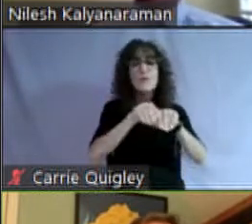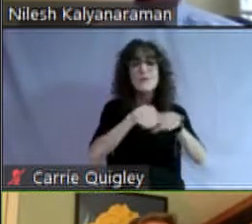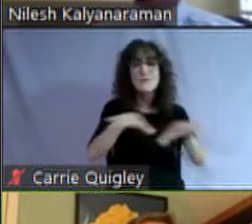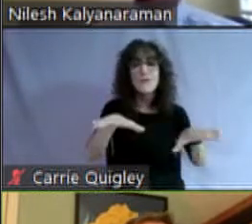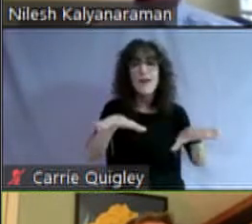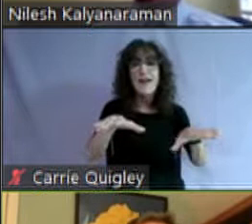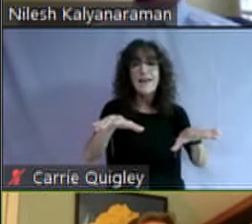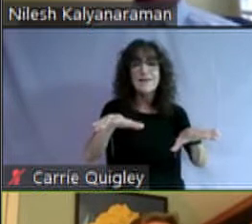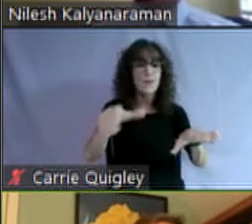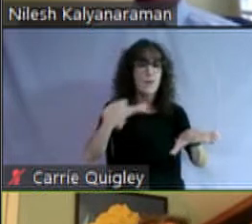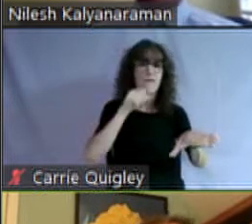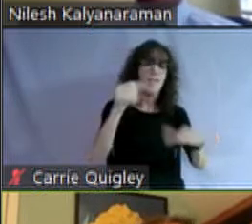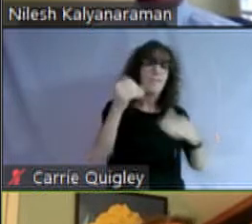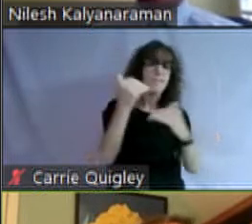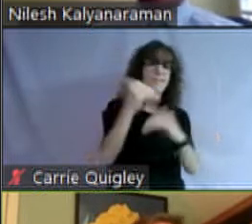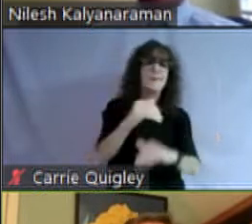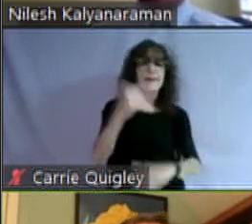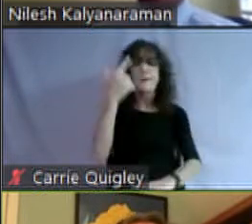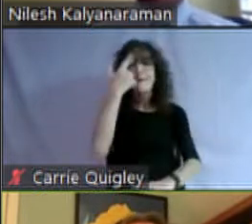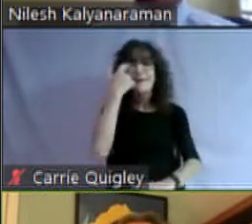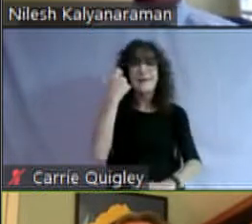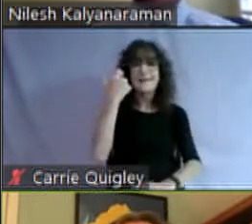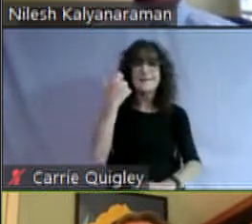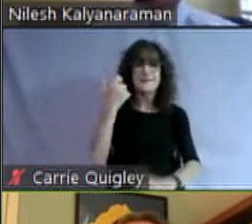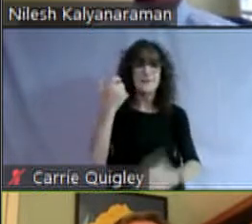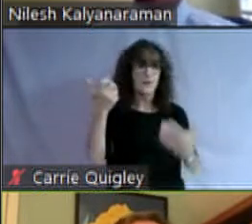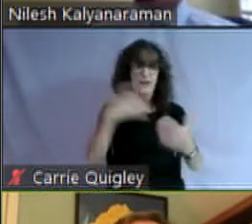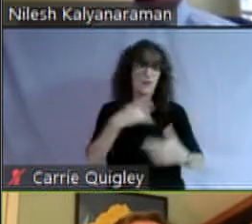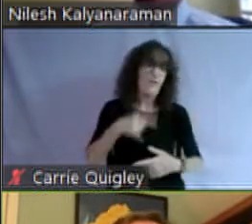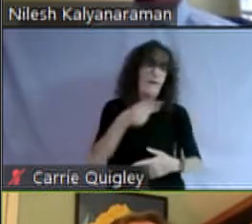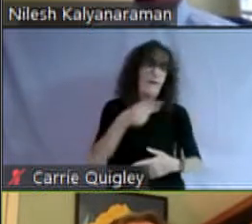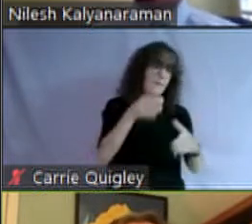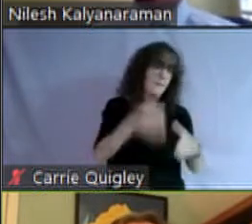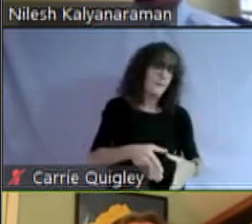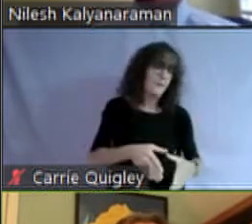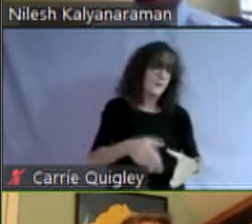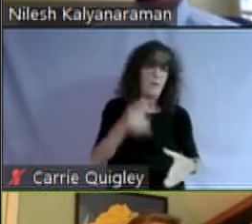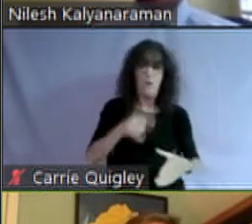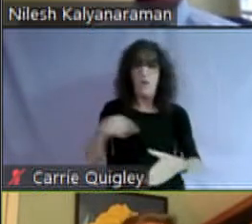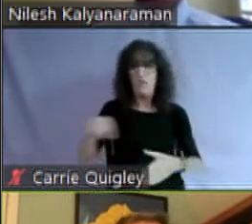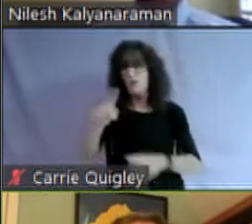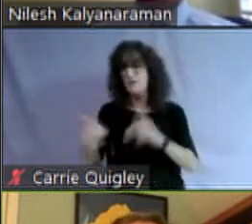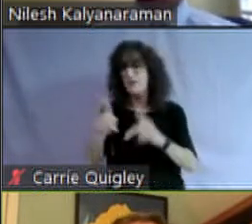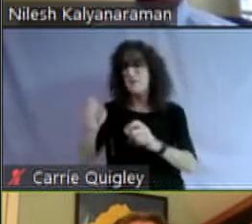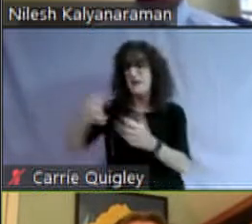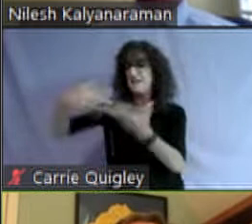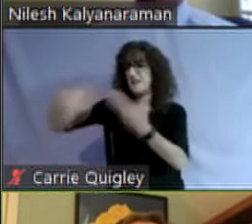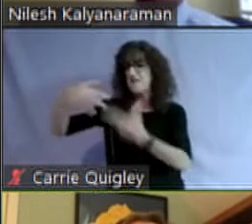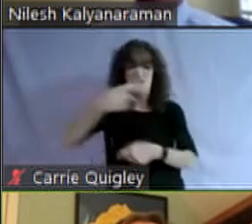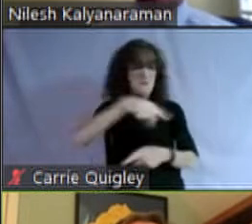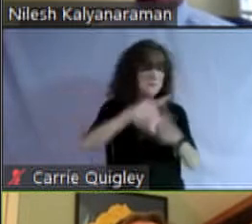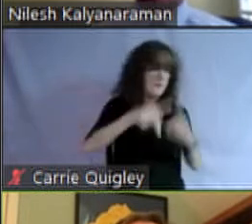not because we don't like somebody or we like some group of people better than another group of people.